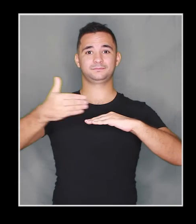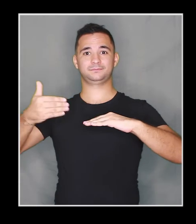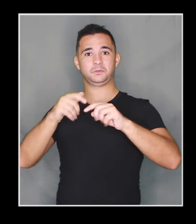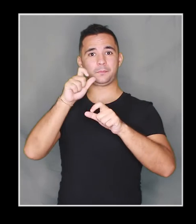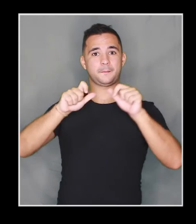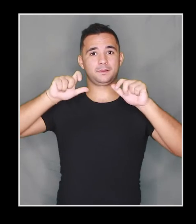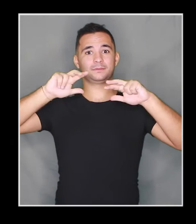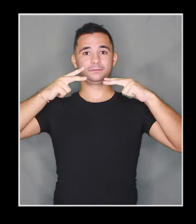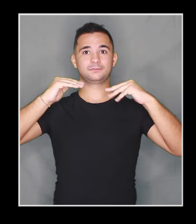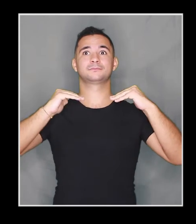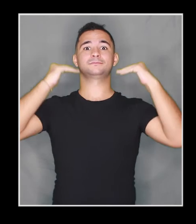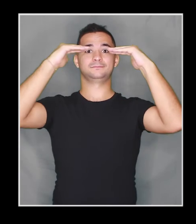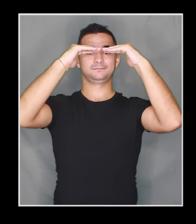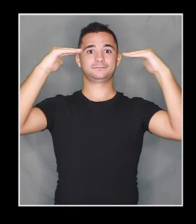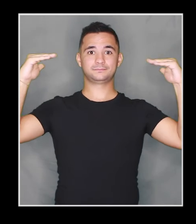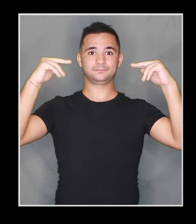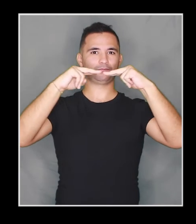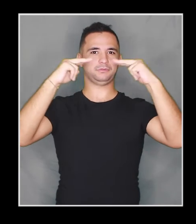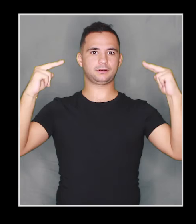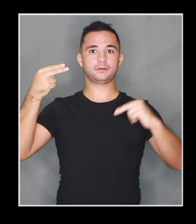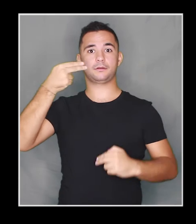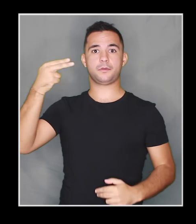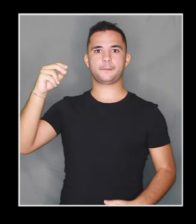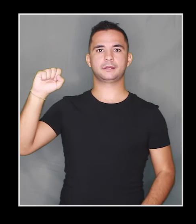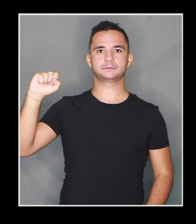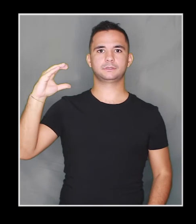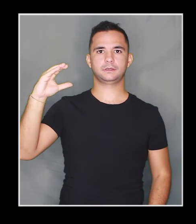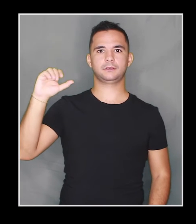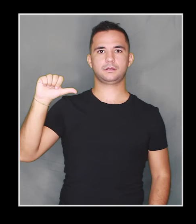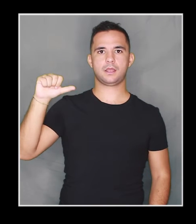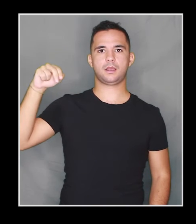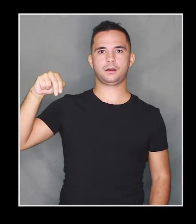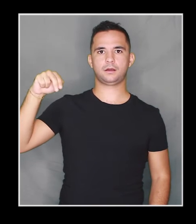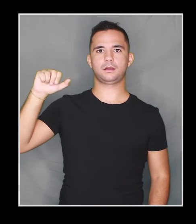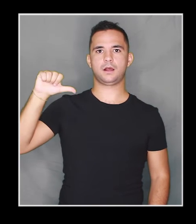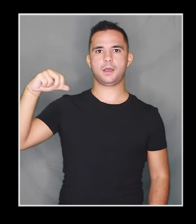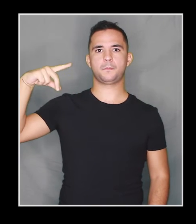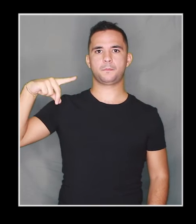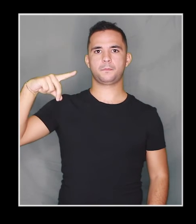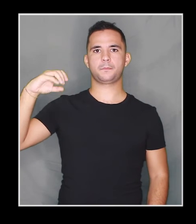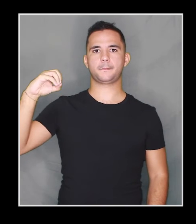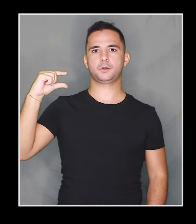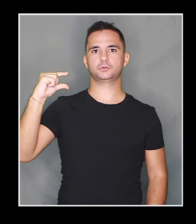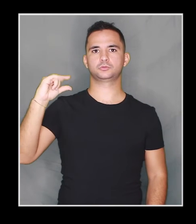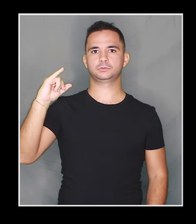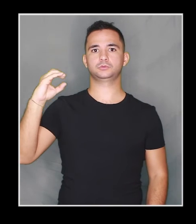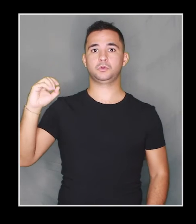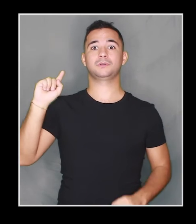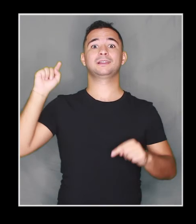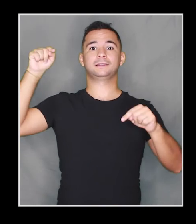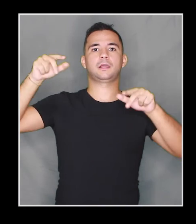The operators, manianti, are on the bridge, scannapoggio, located behind the